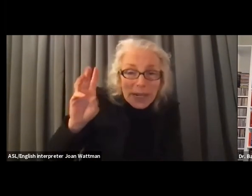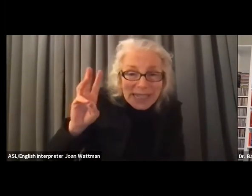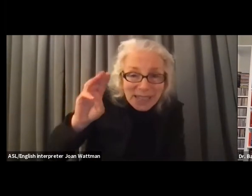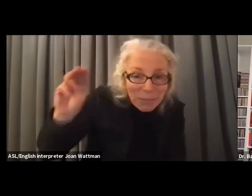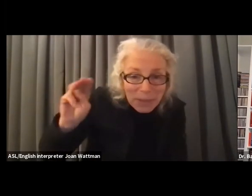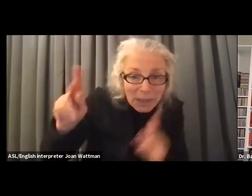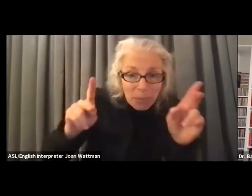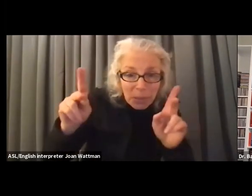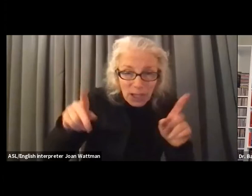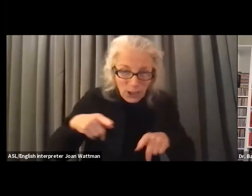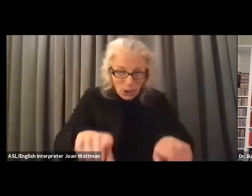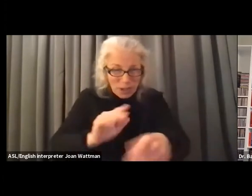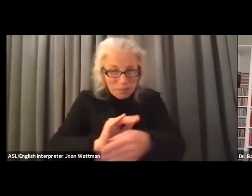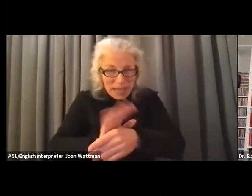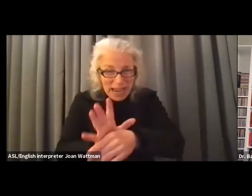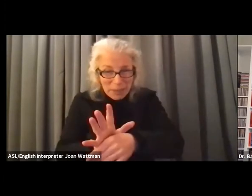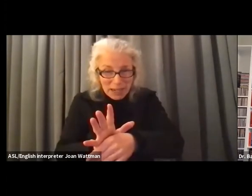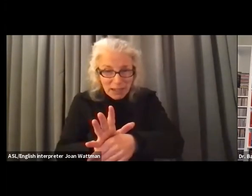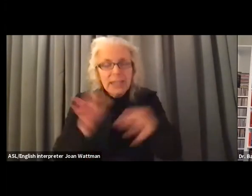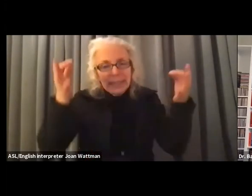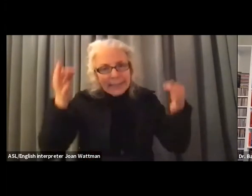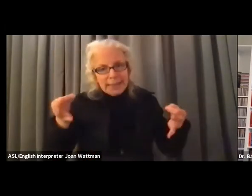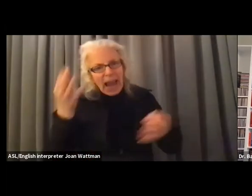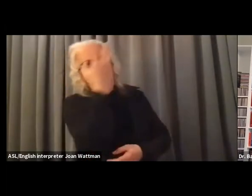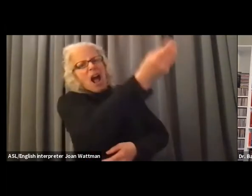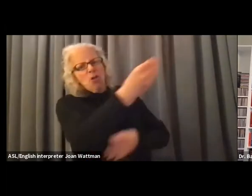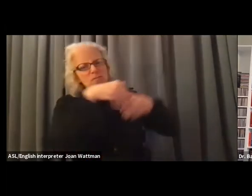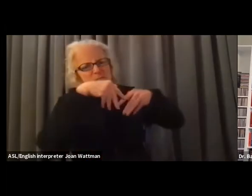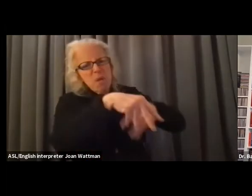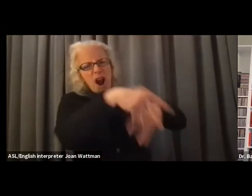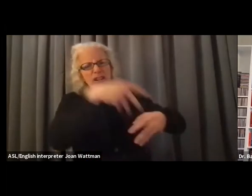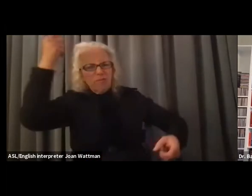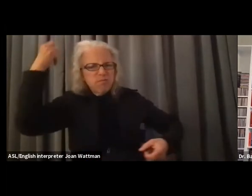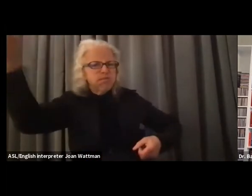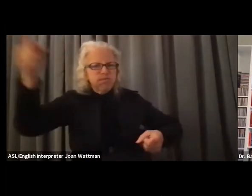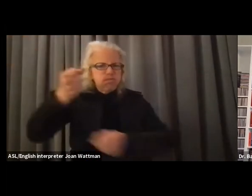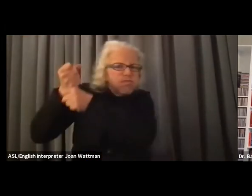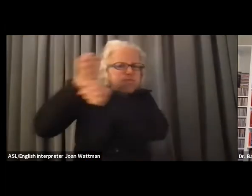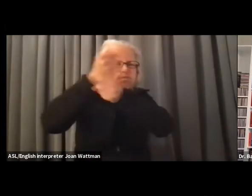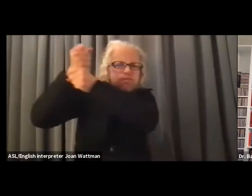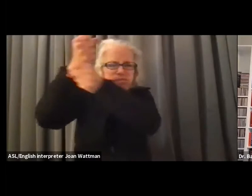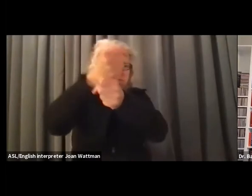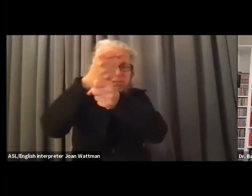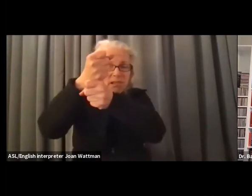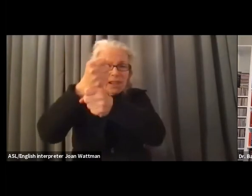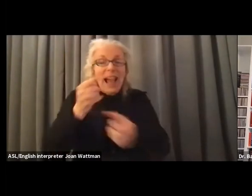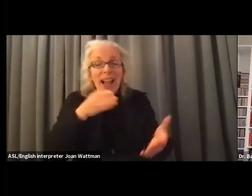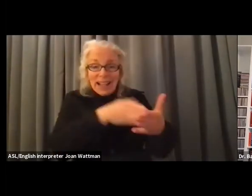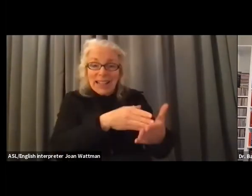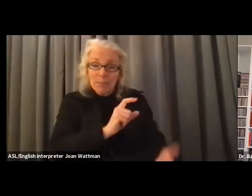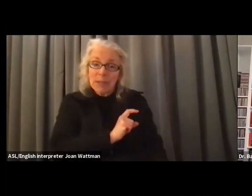in the middle of a pandemic choosing to march, rally, and protest police